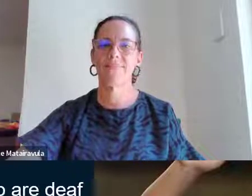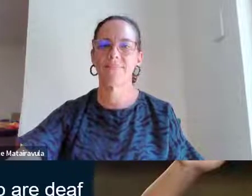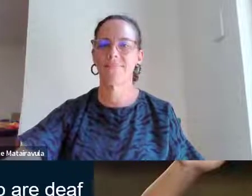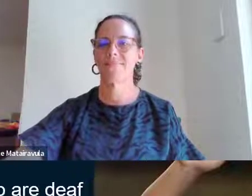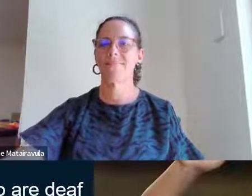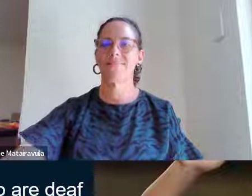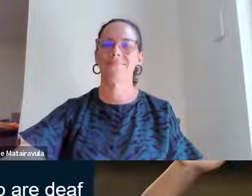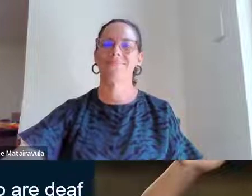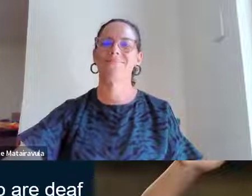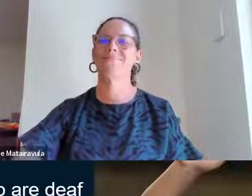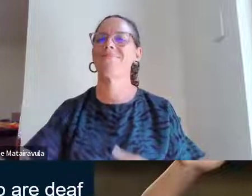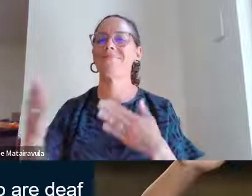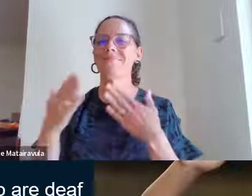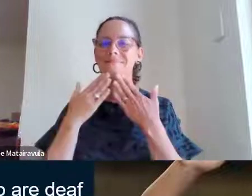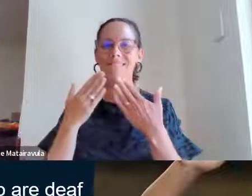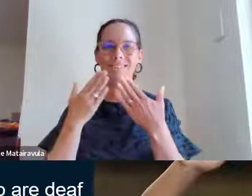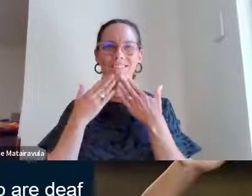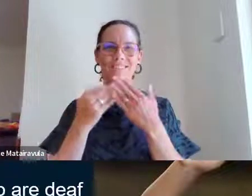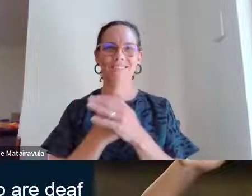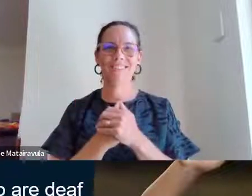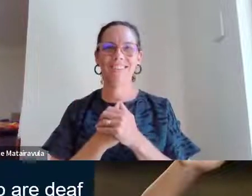Over to you, Kate.